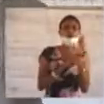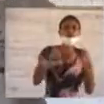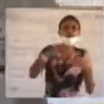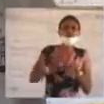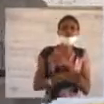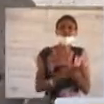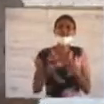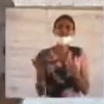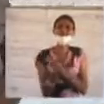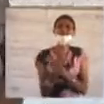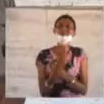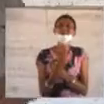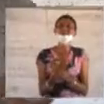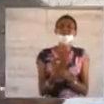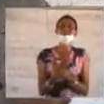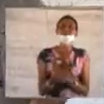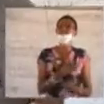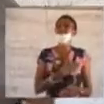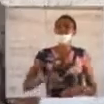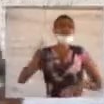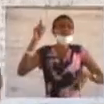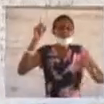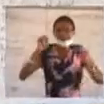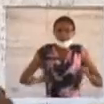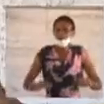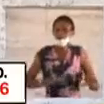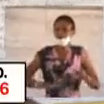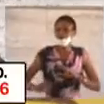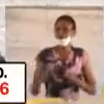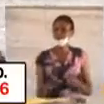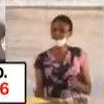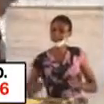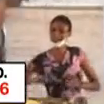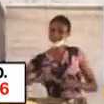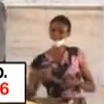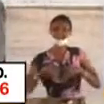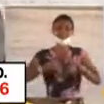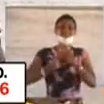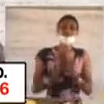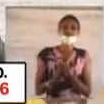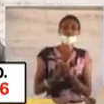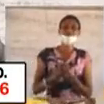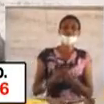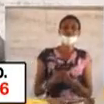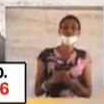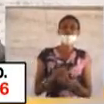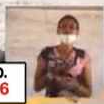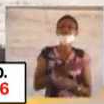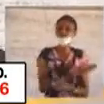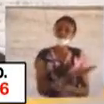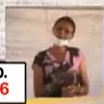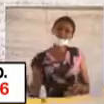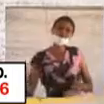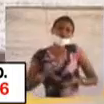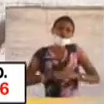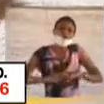One of the behaviors of those that are addicted to drugs is lawlessness. These people